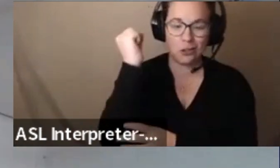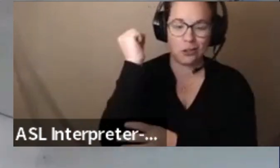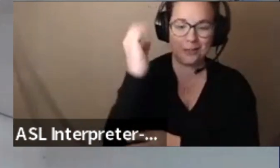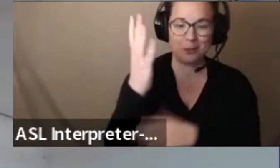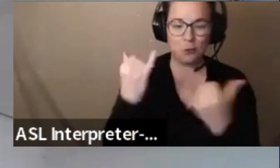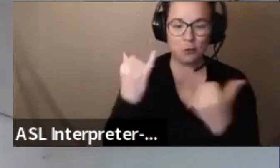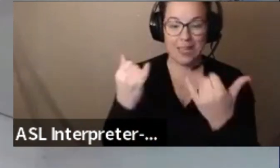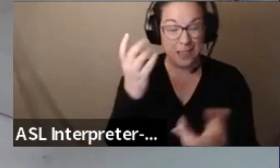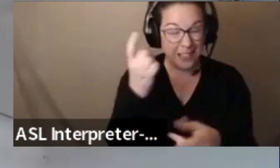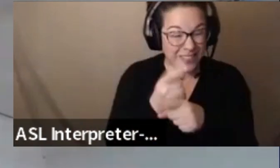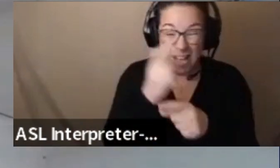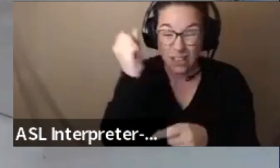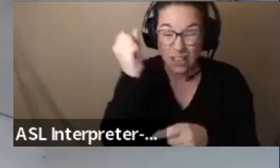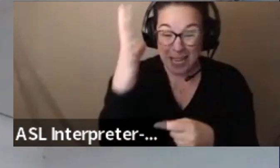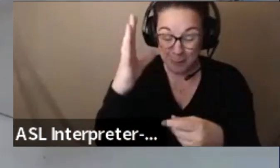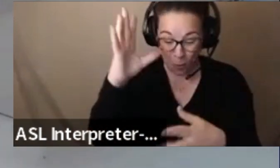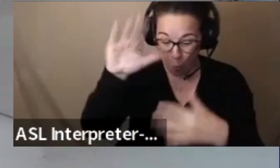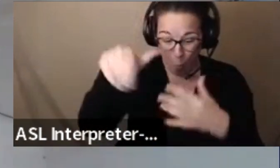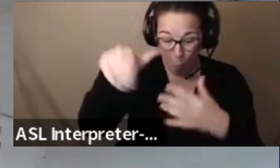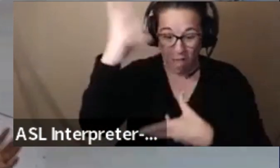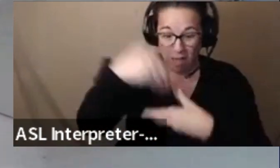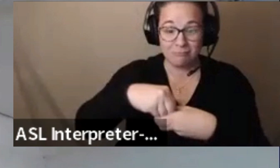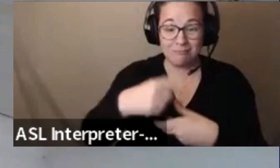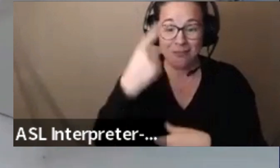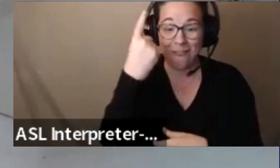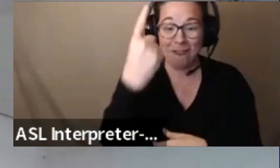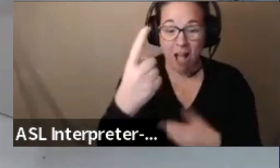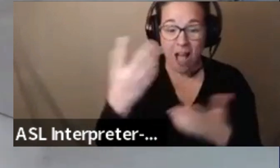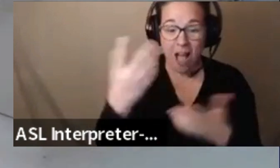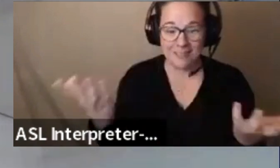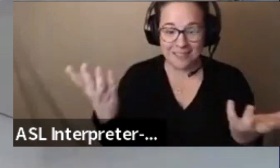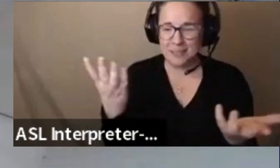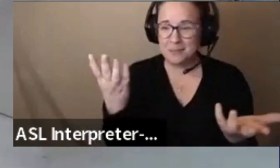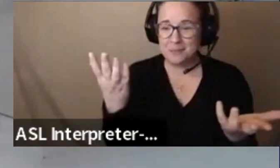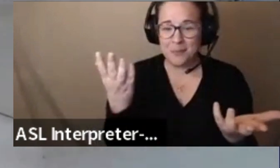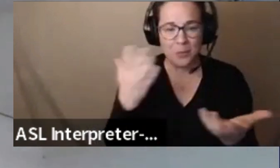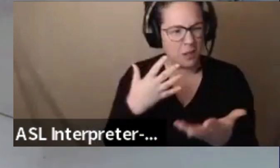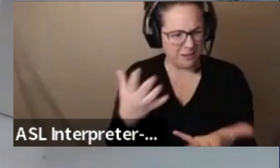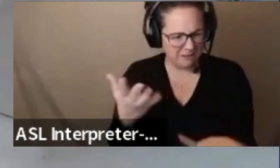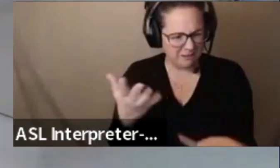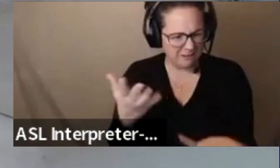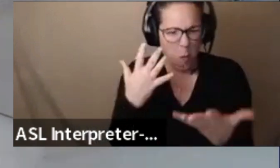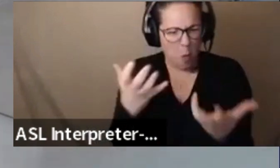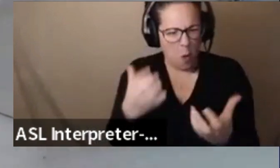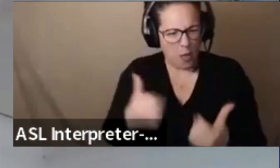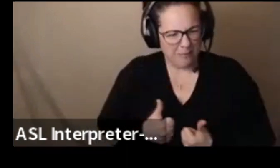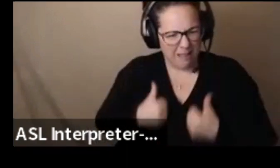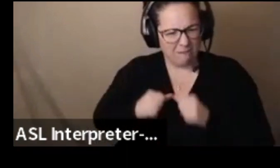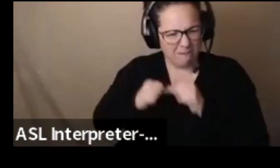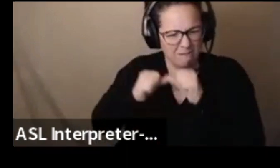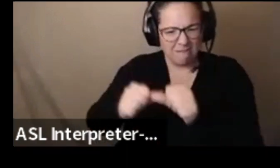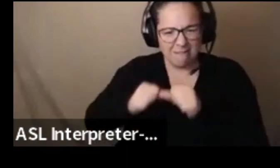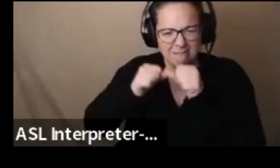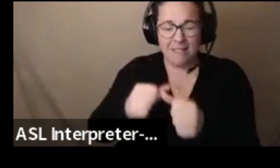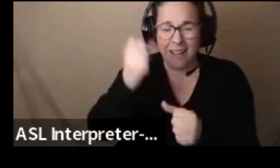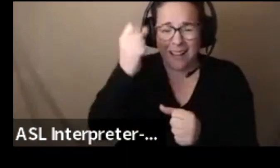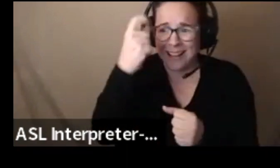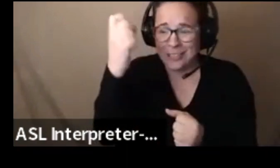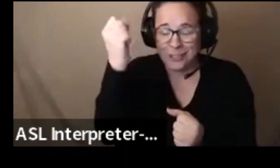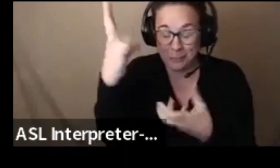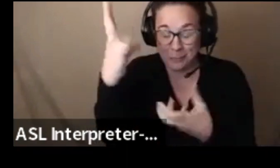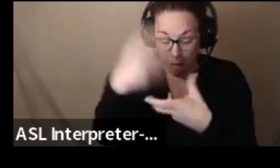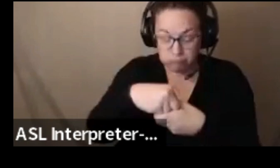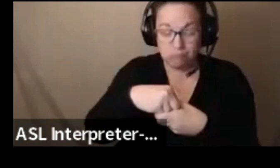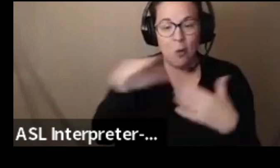right, without even having to bother to be alive anymore. Has managed to every single art form and